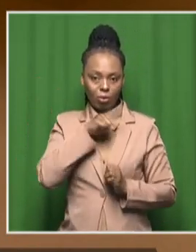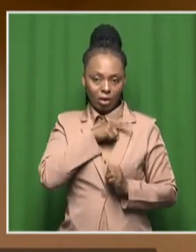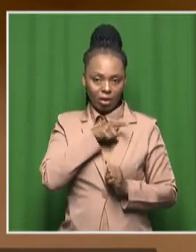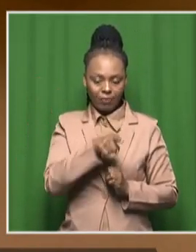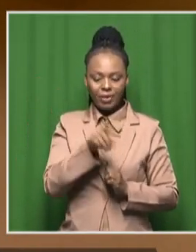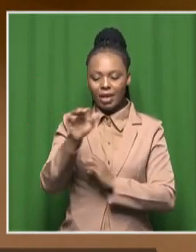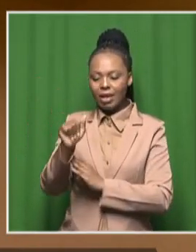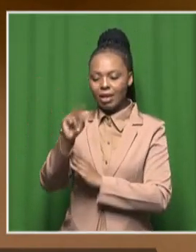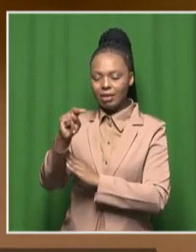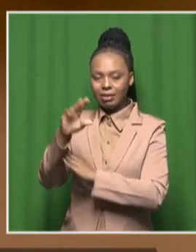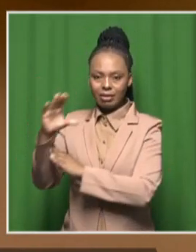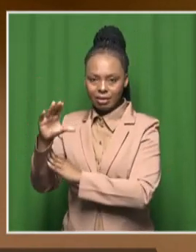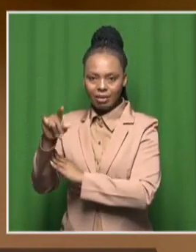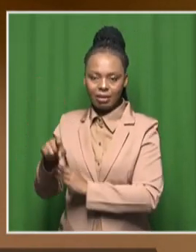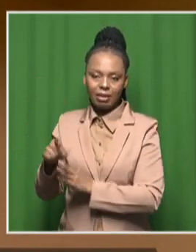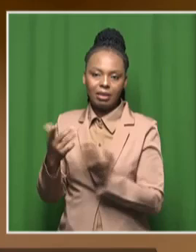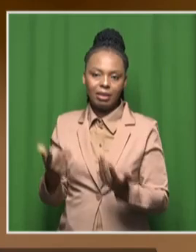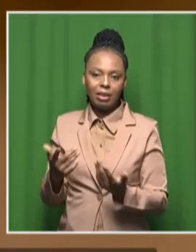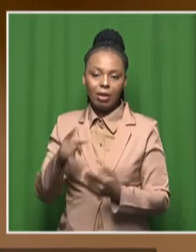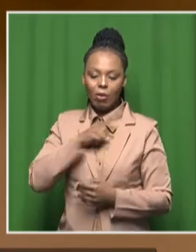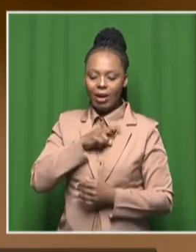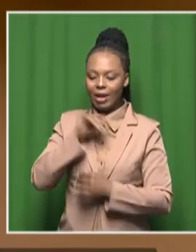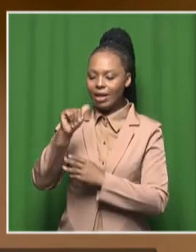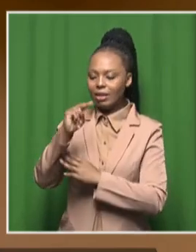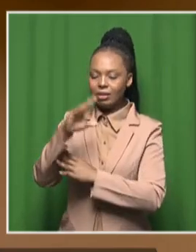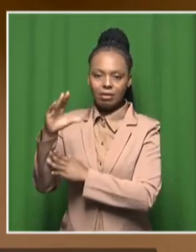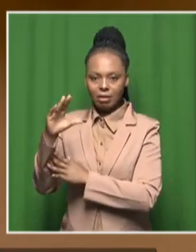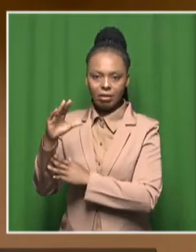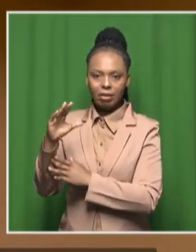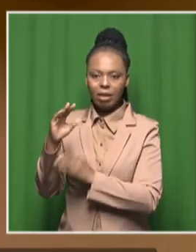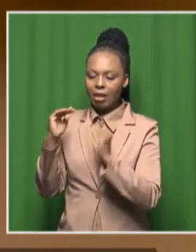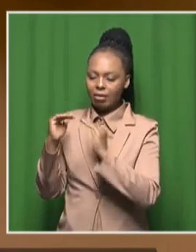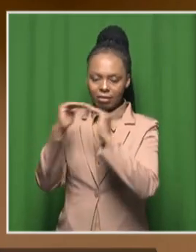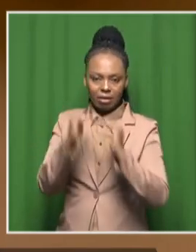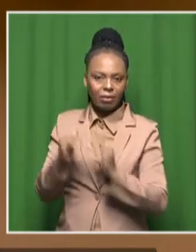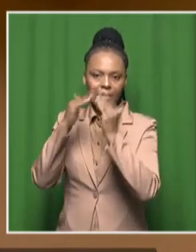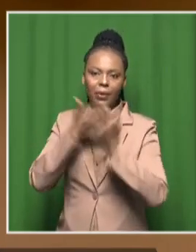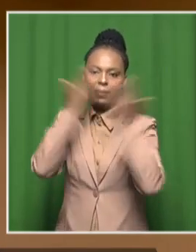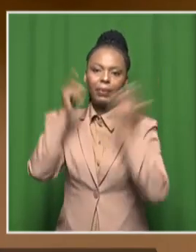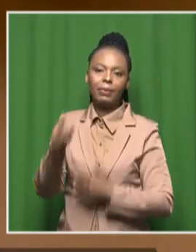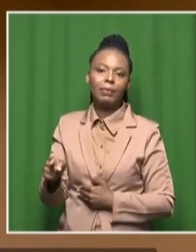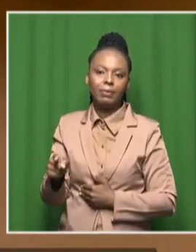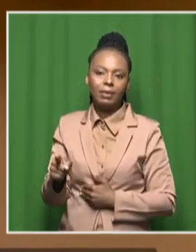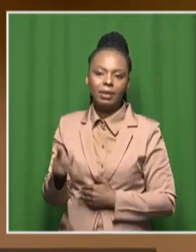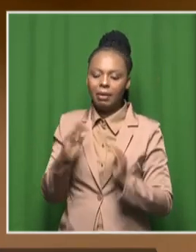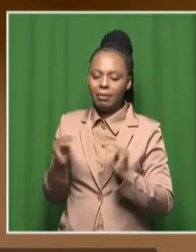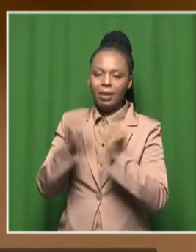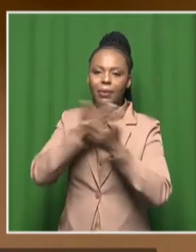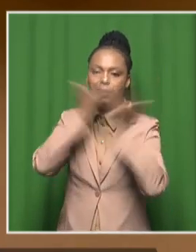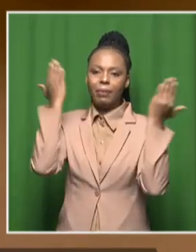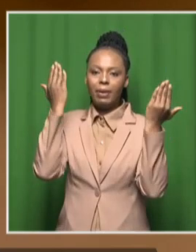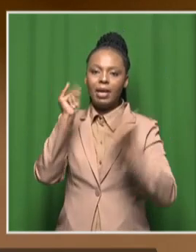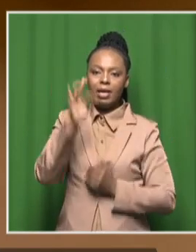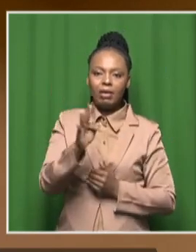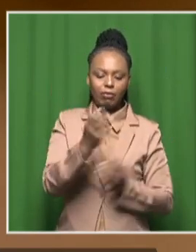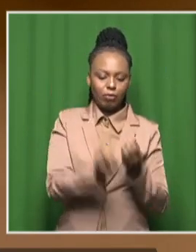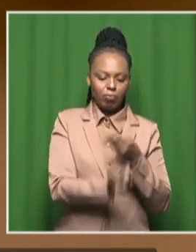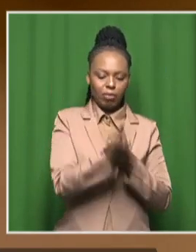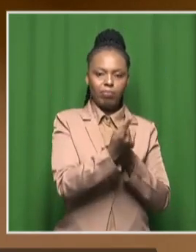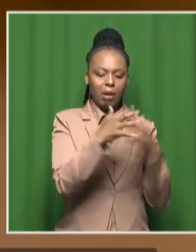is an undemocratic organization. It systematically kills opposition. They did so with